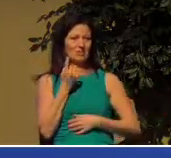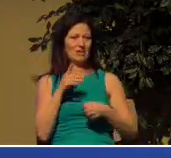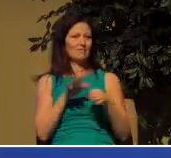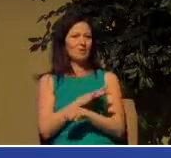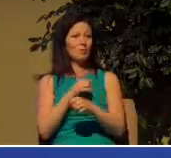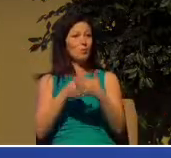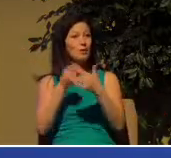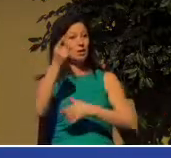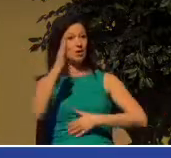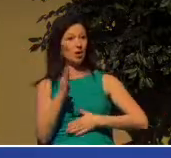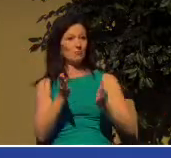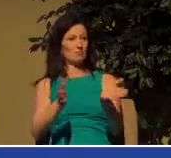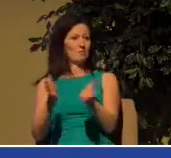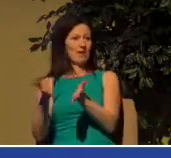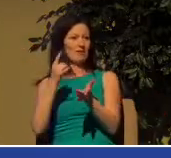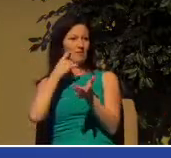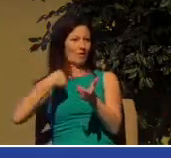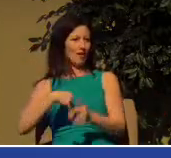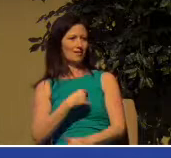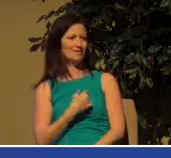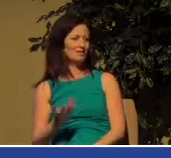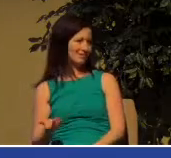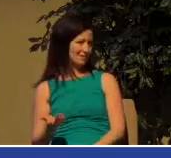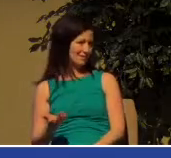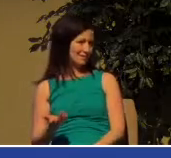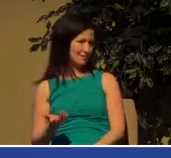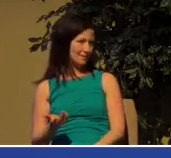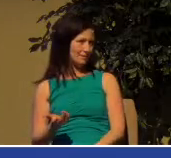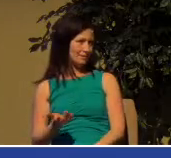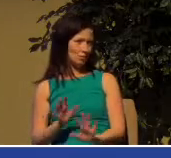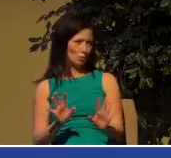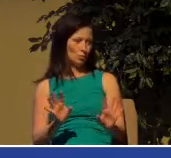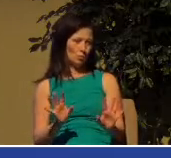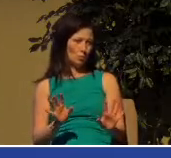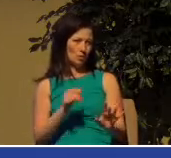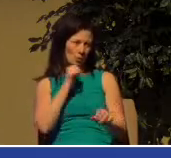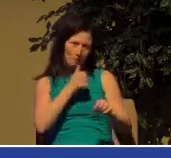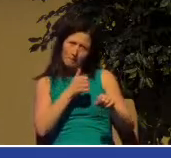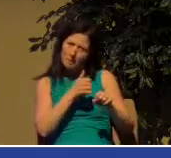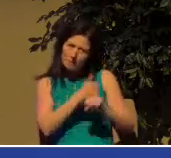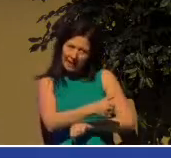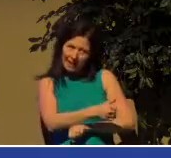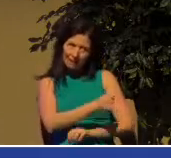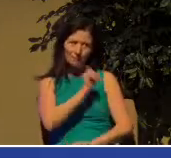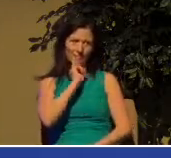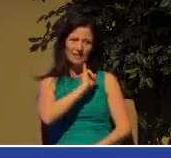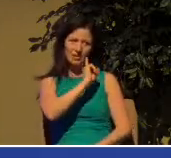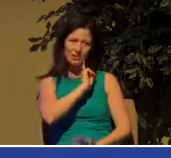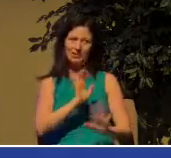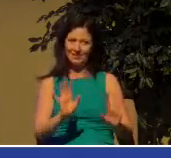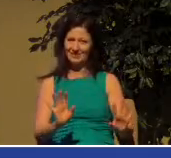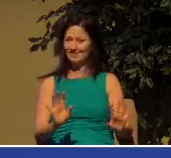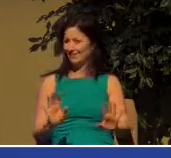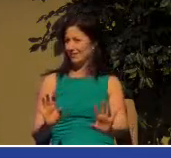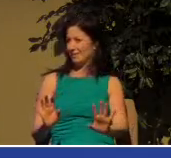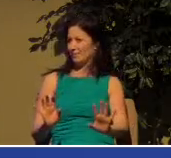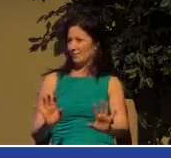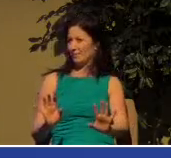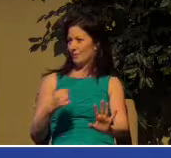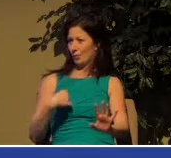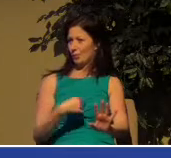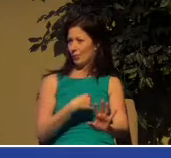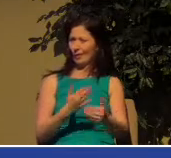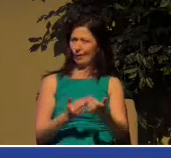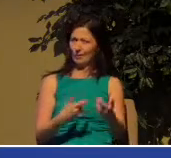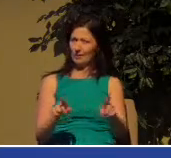those who love Him. So let's not be too hard on the Israelites. As we'll see later on, we're probably not much